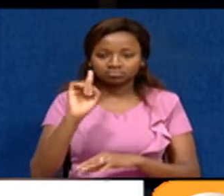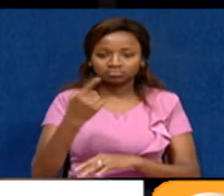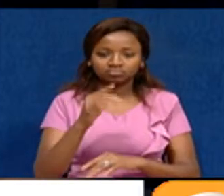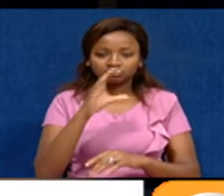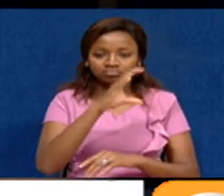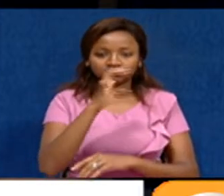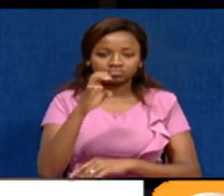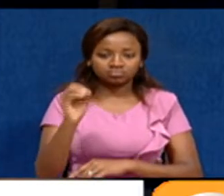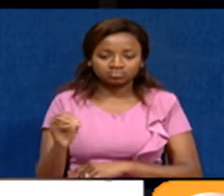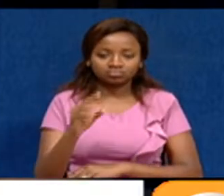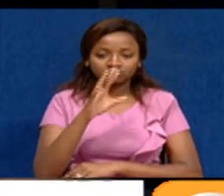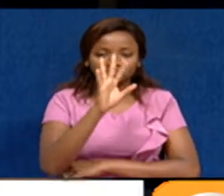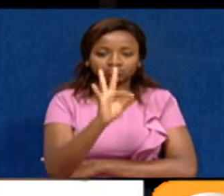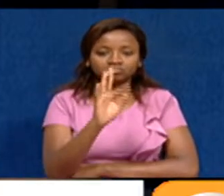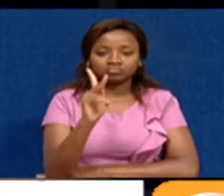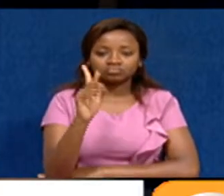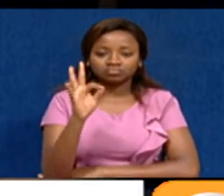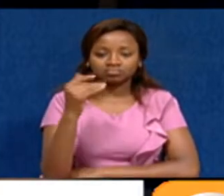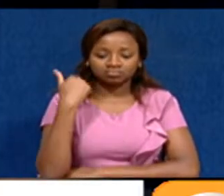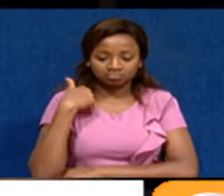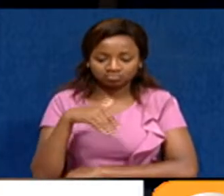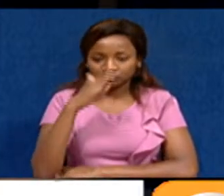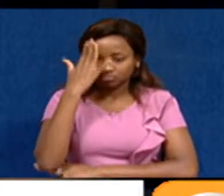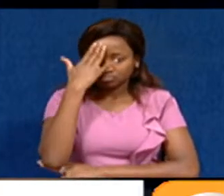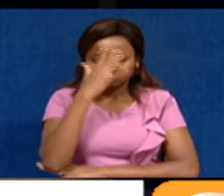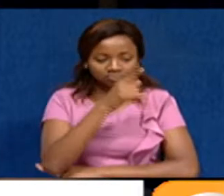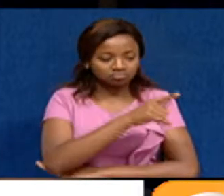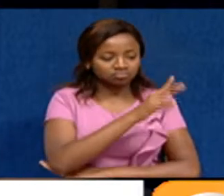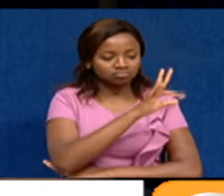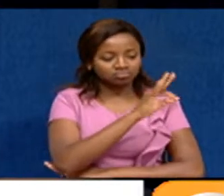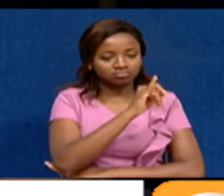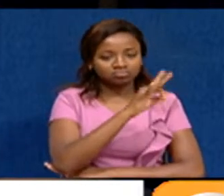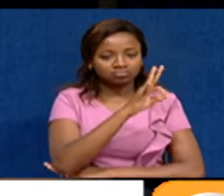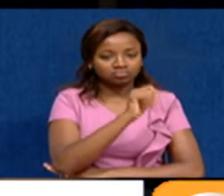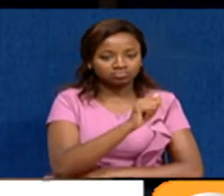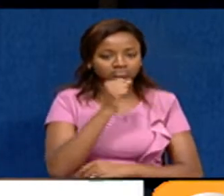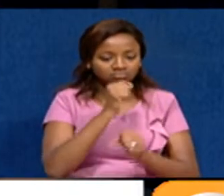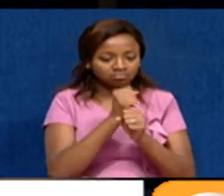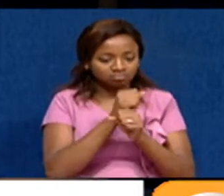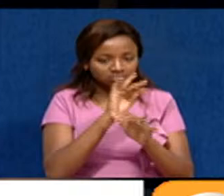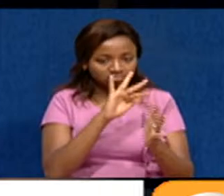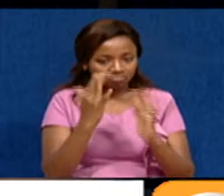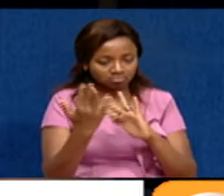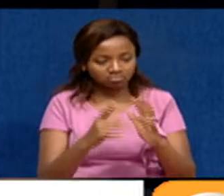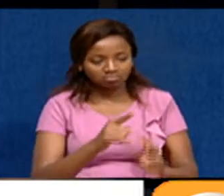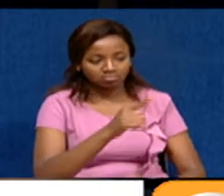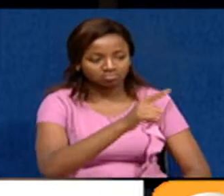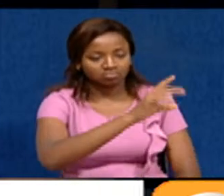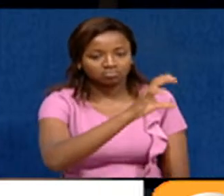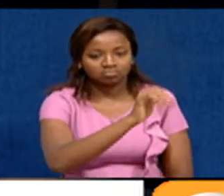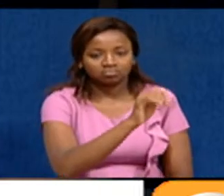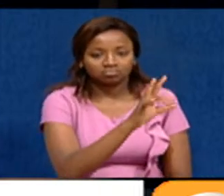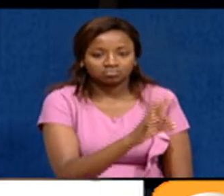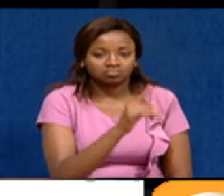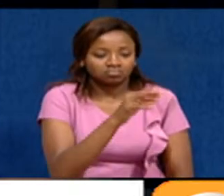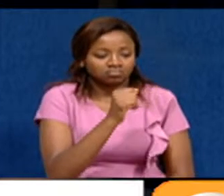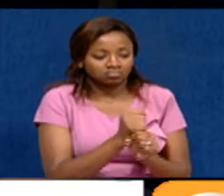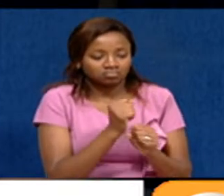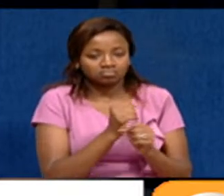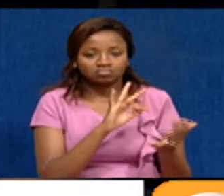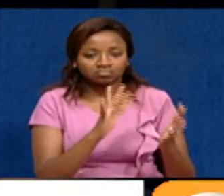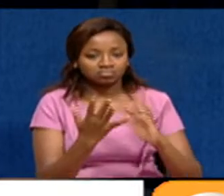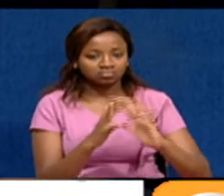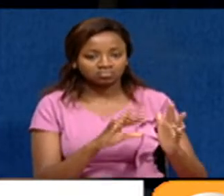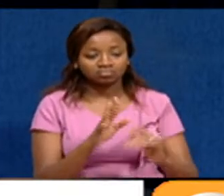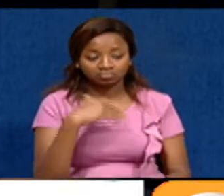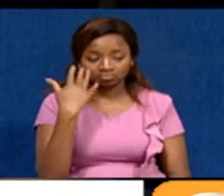FKF, I know the workings of FIFA, I know the workings of CAF. CAF will always, or FIFA will always,